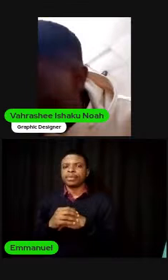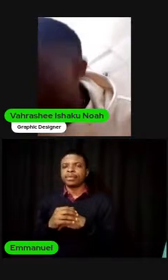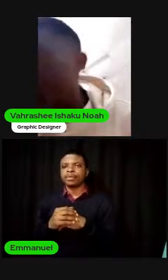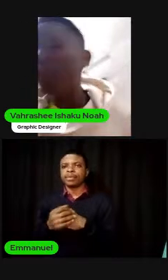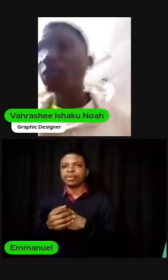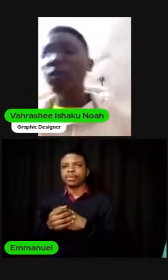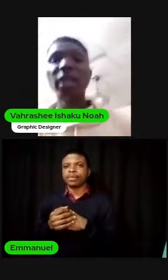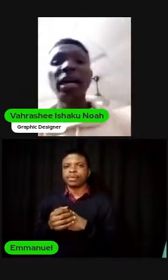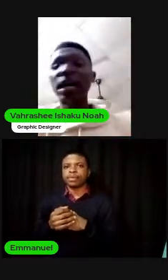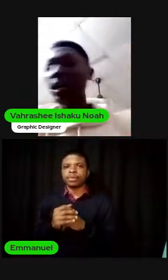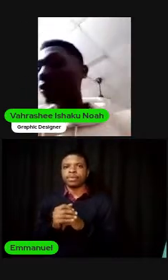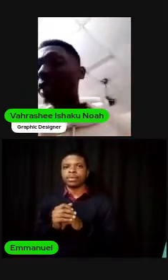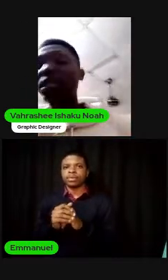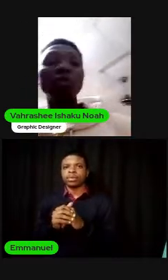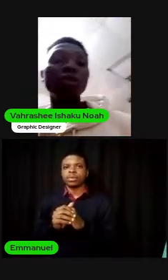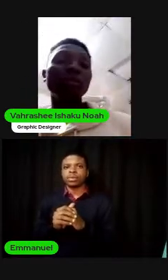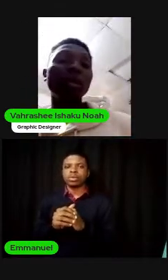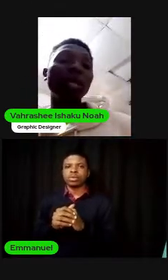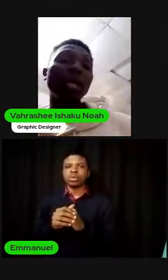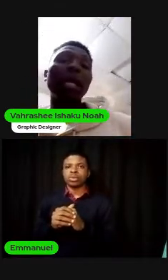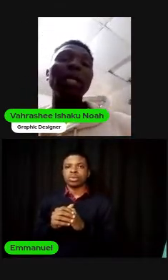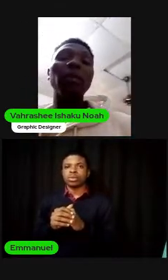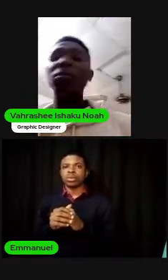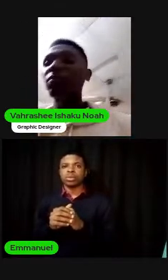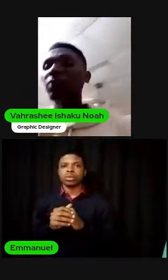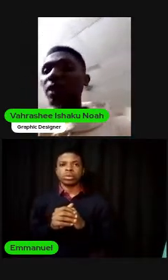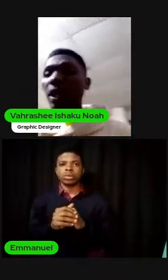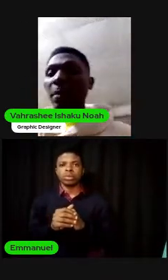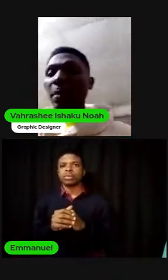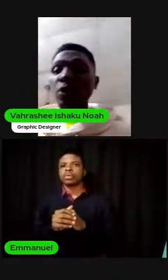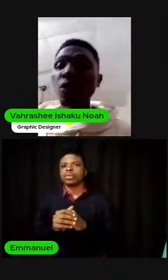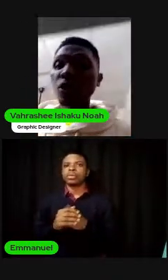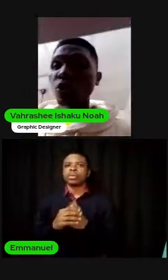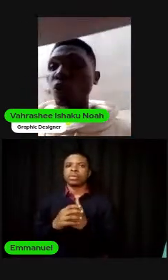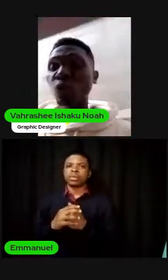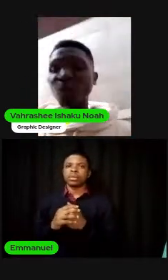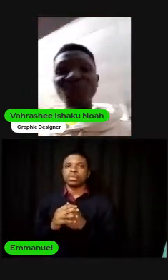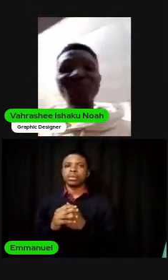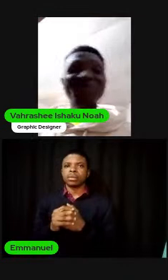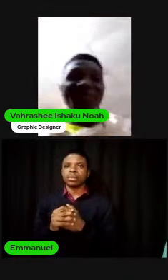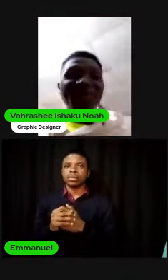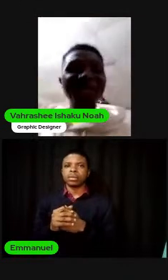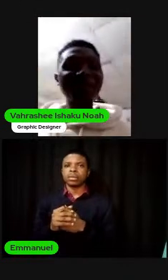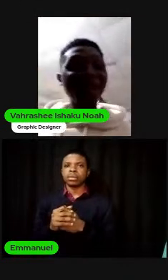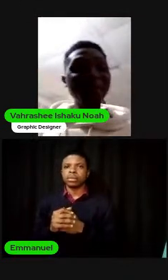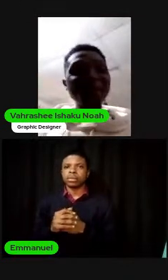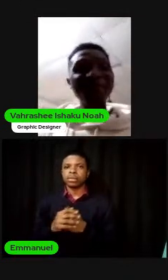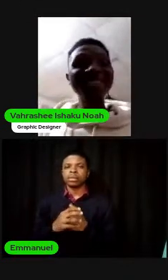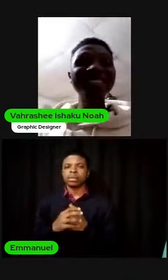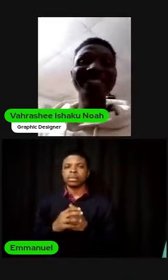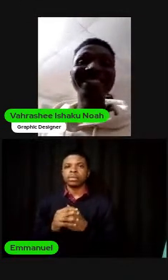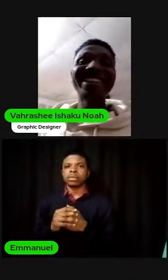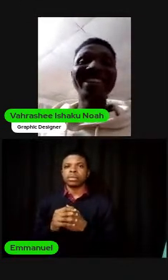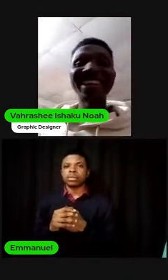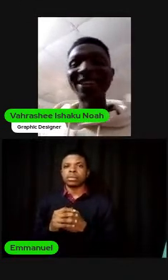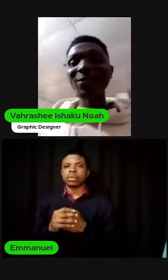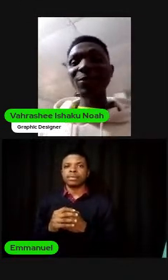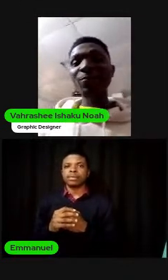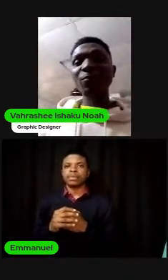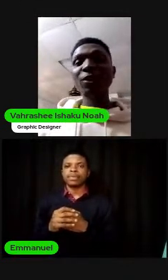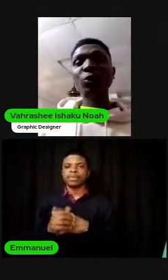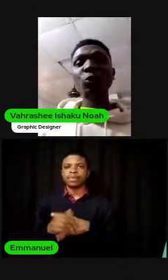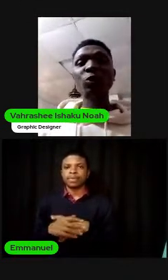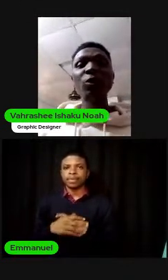sit down. I had to attend to something and I'm at work, so just pardon me, please. Thank